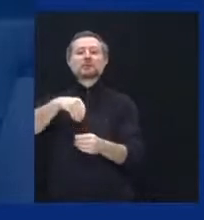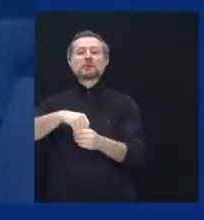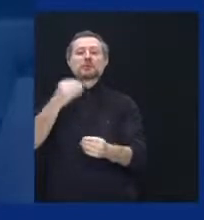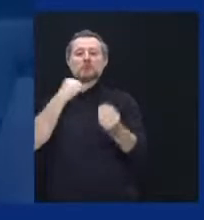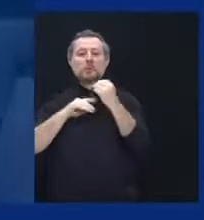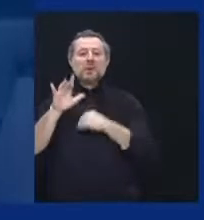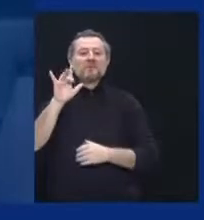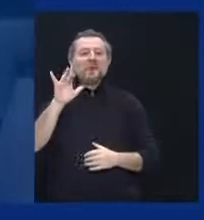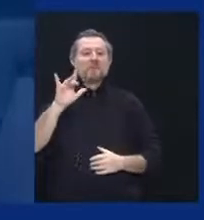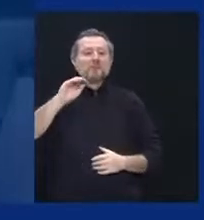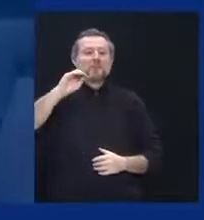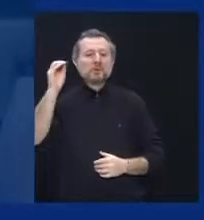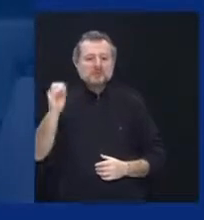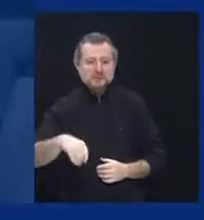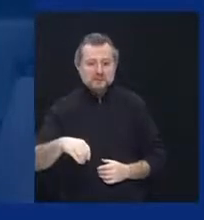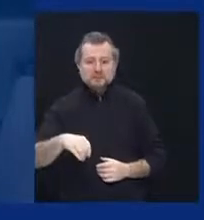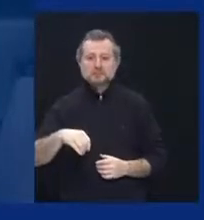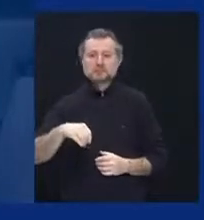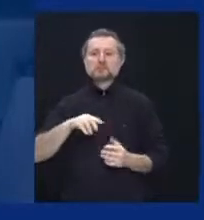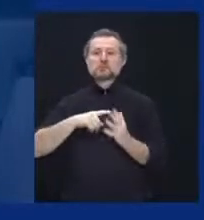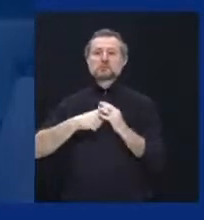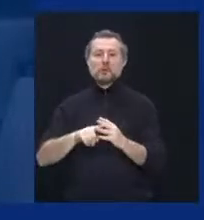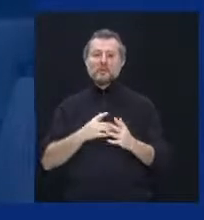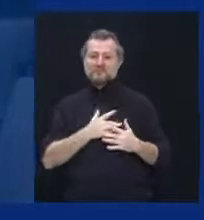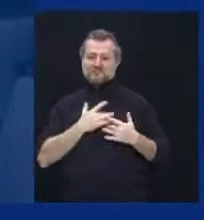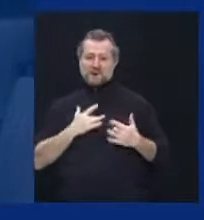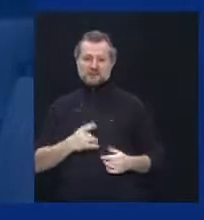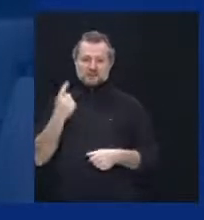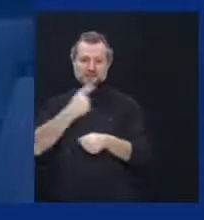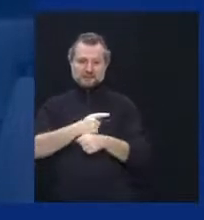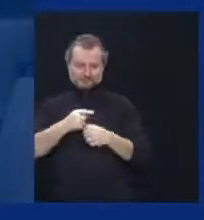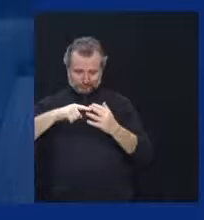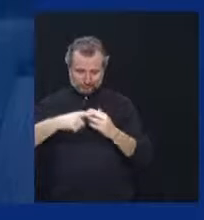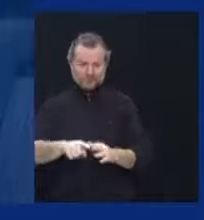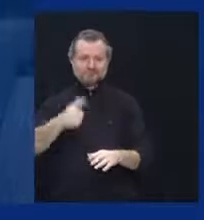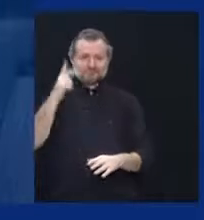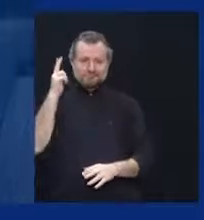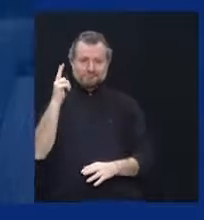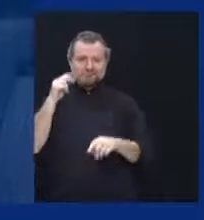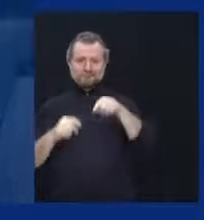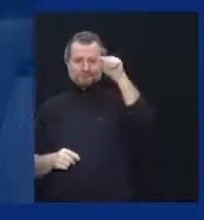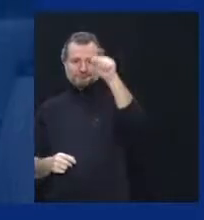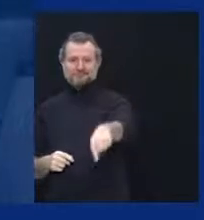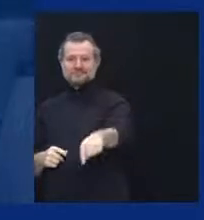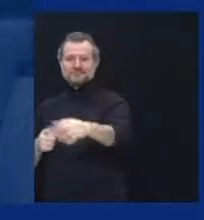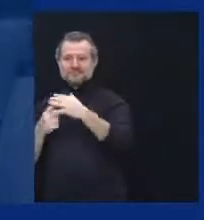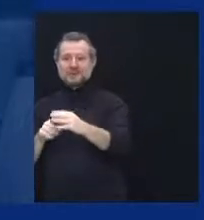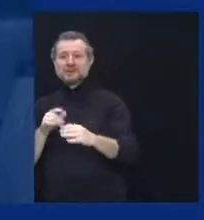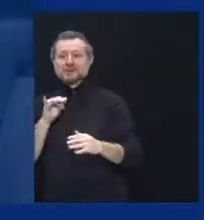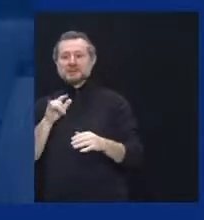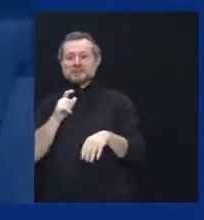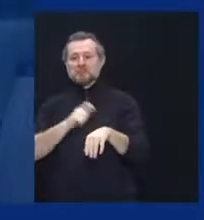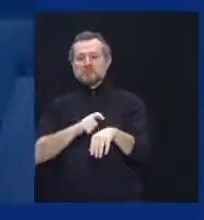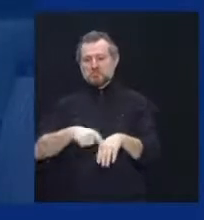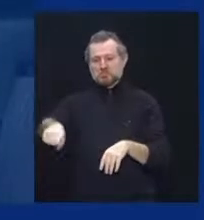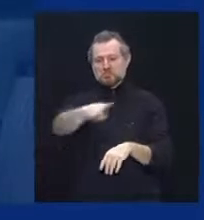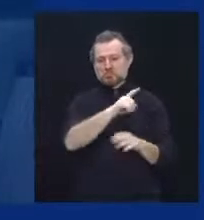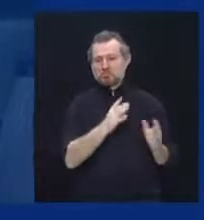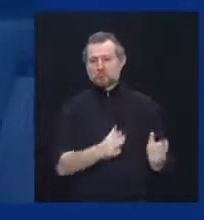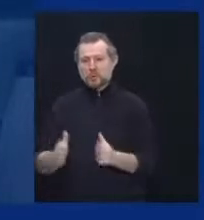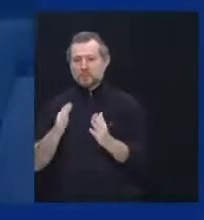25% on Valentine's Day. The restaurants want a period of time so they can notify